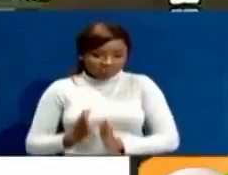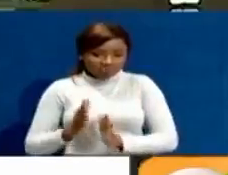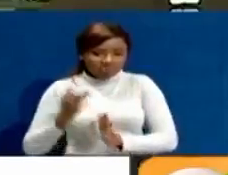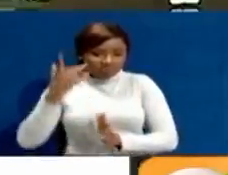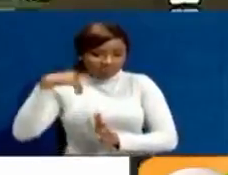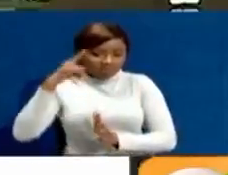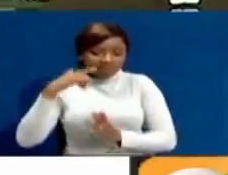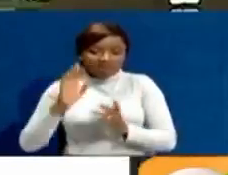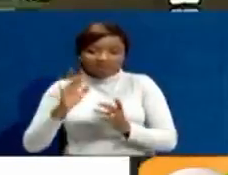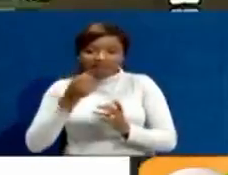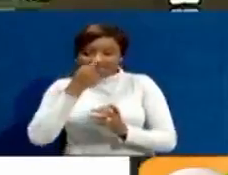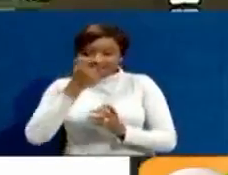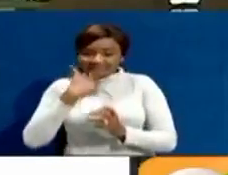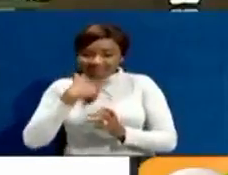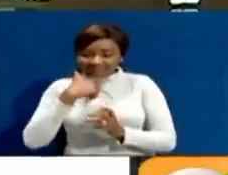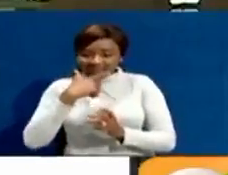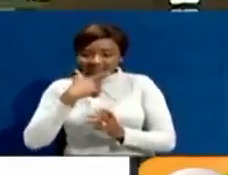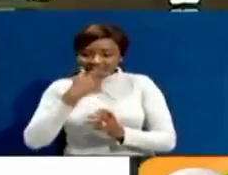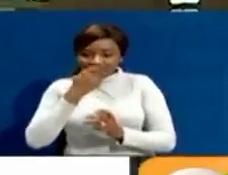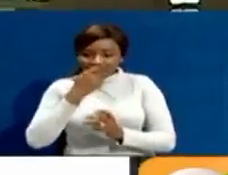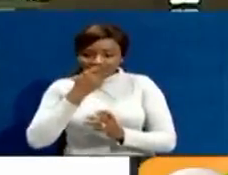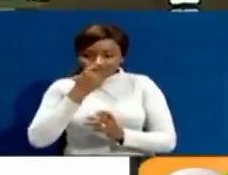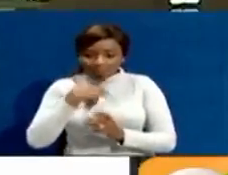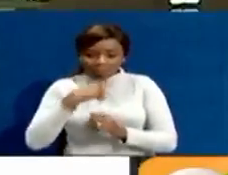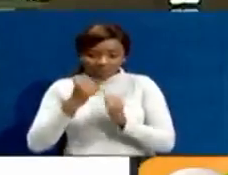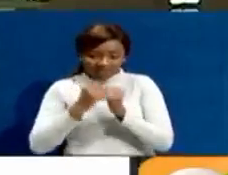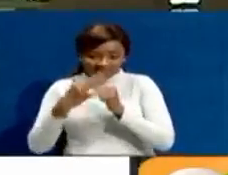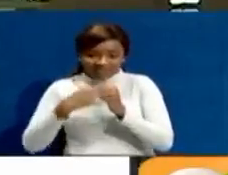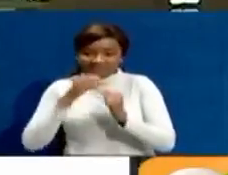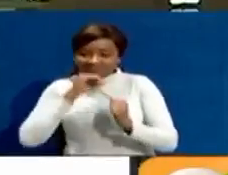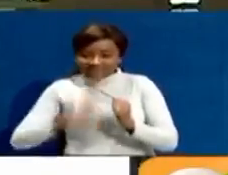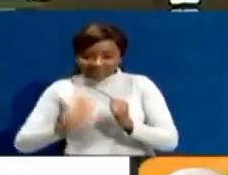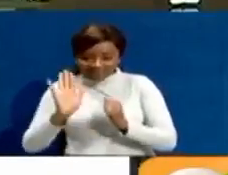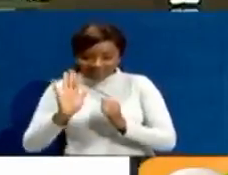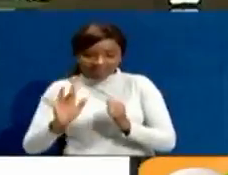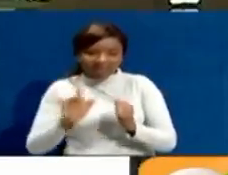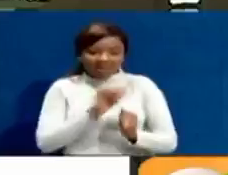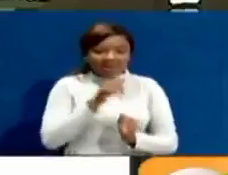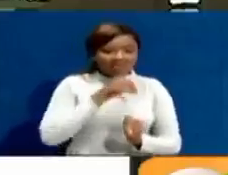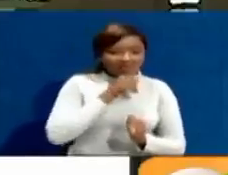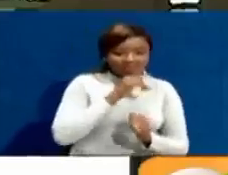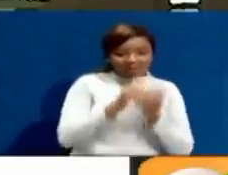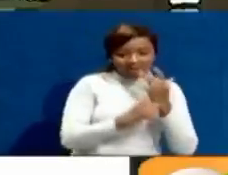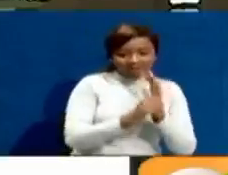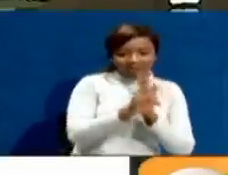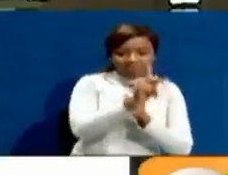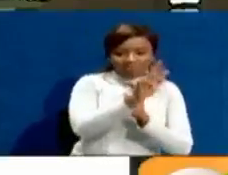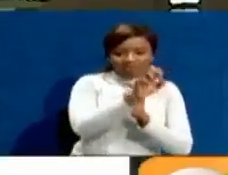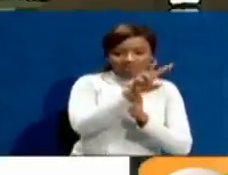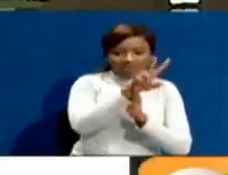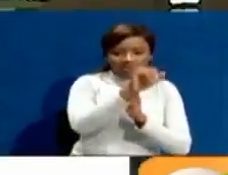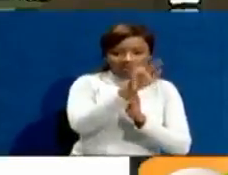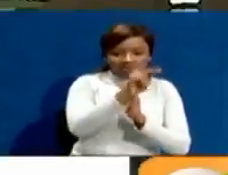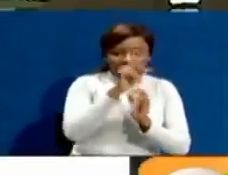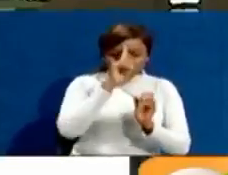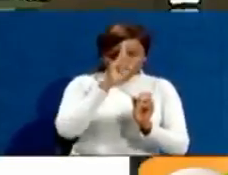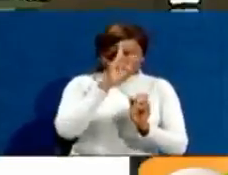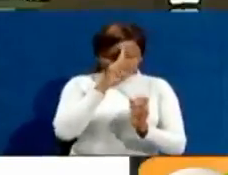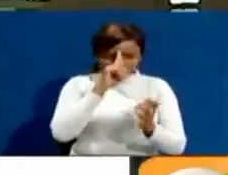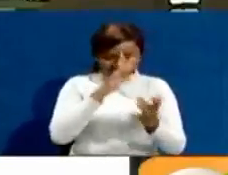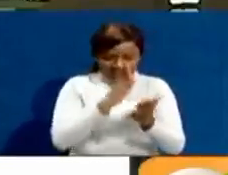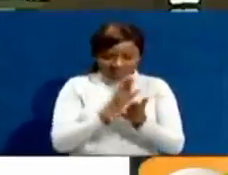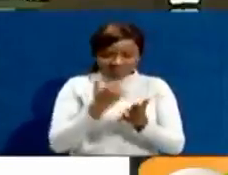son, Alan Kipngetich, and the man identified as Kevin. And as Hassan Mugambi reports, police believe there was an